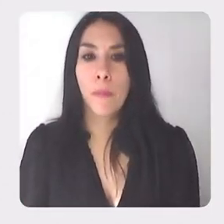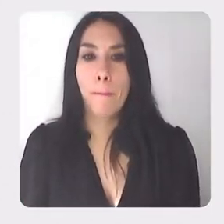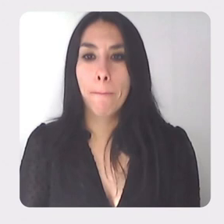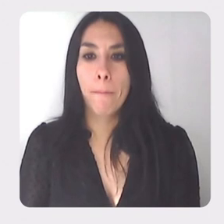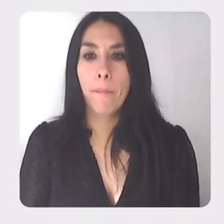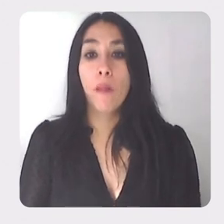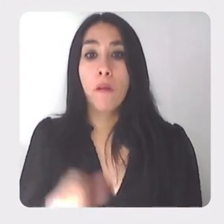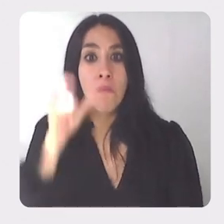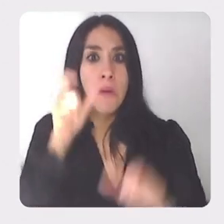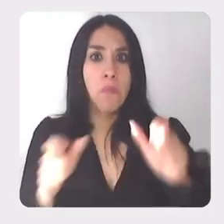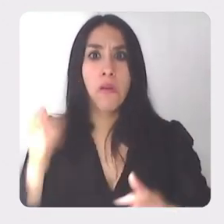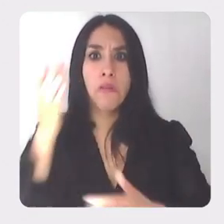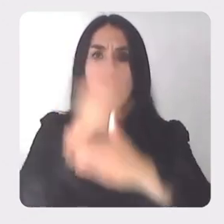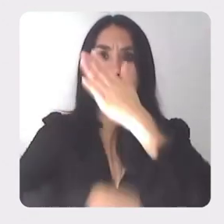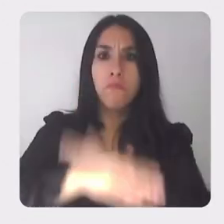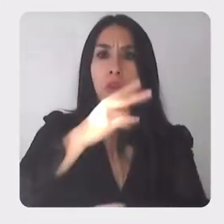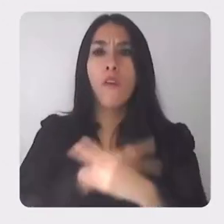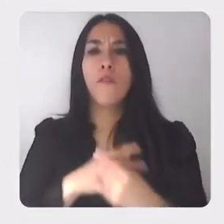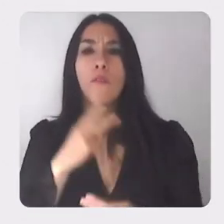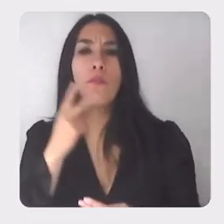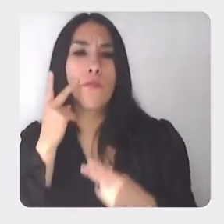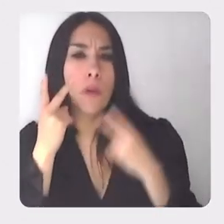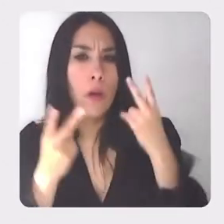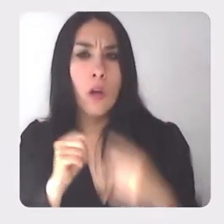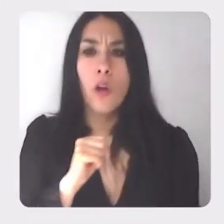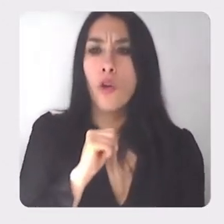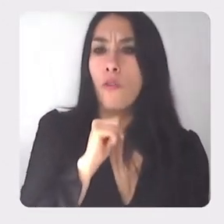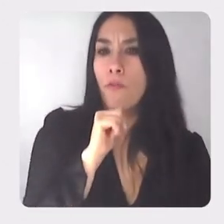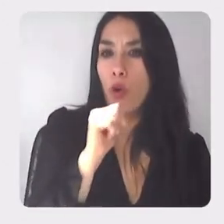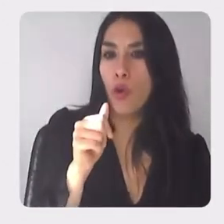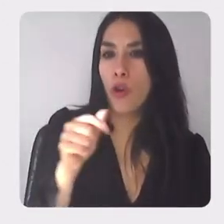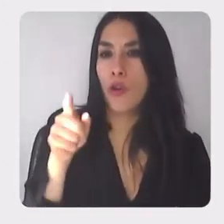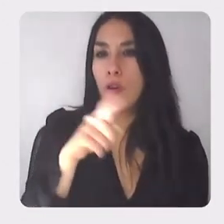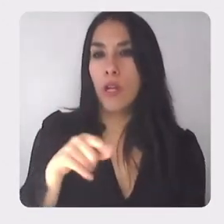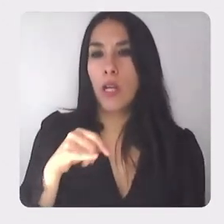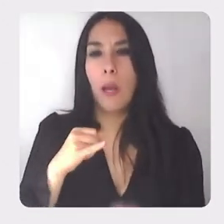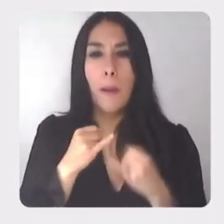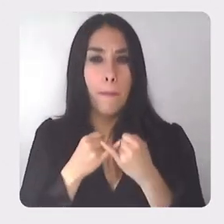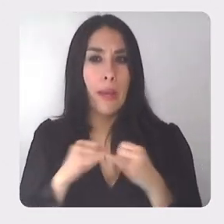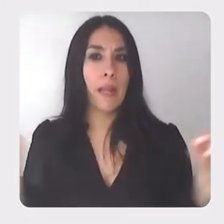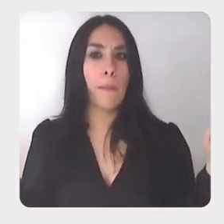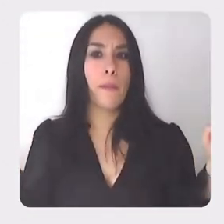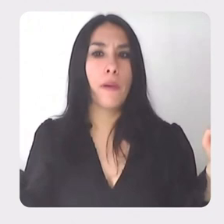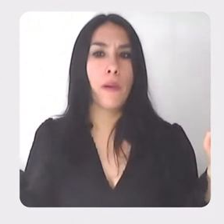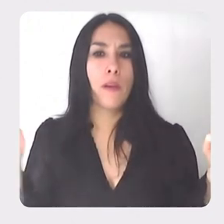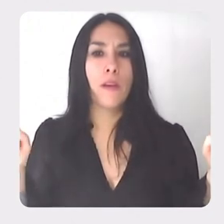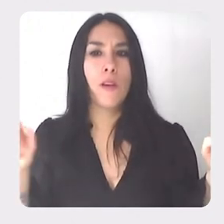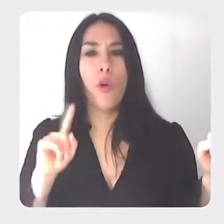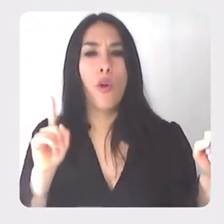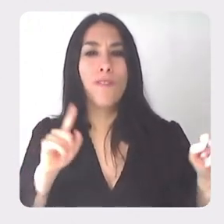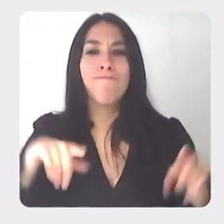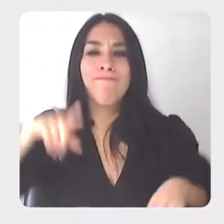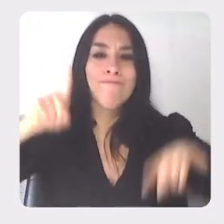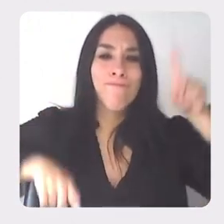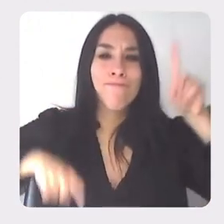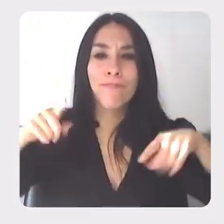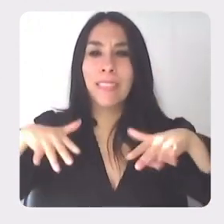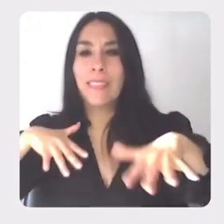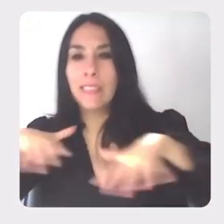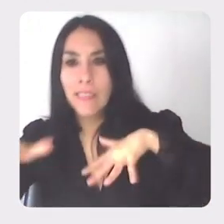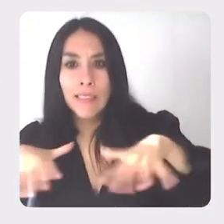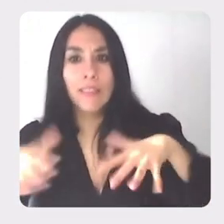I'm sorry I'm the worst for always playing games. I'm sorry I involve you in my 2